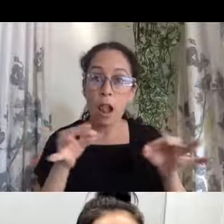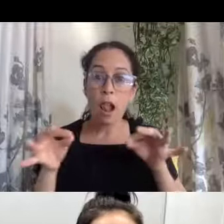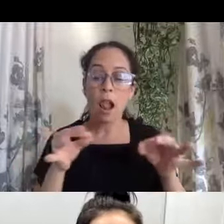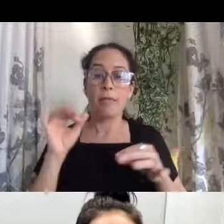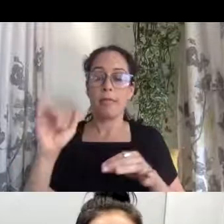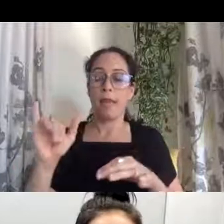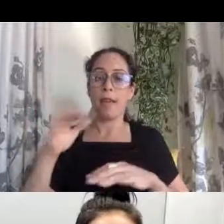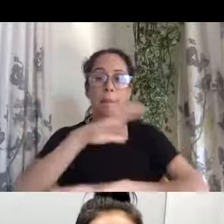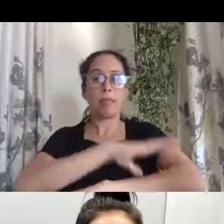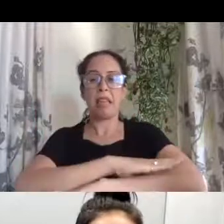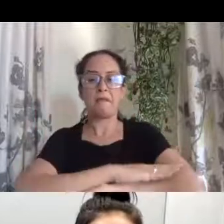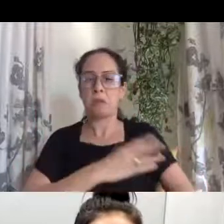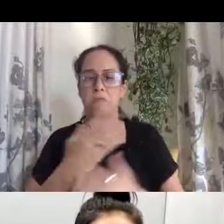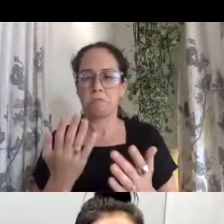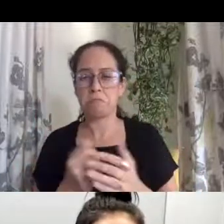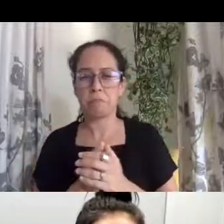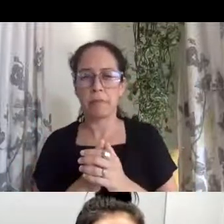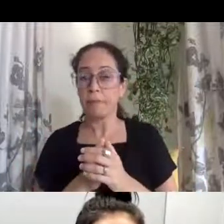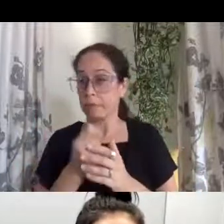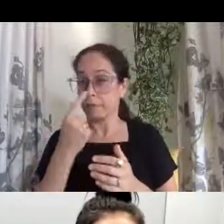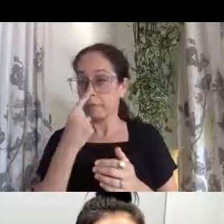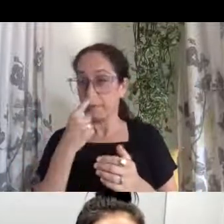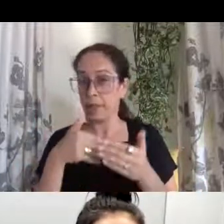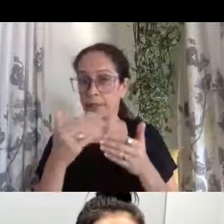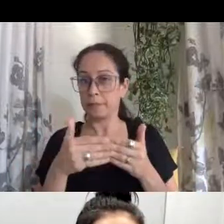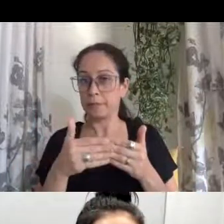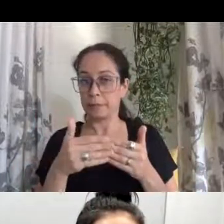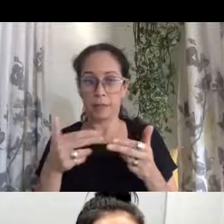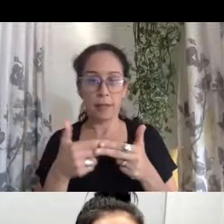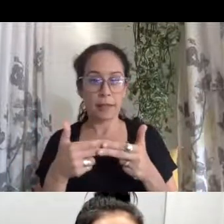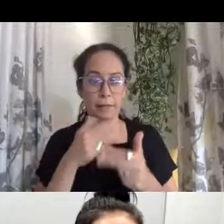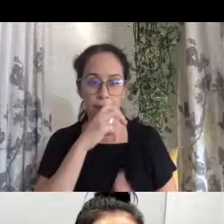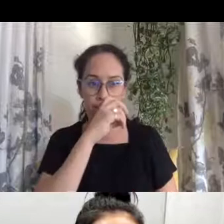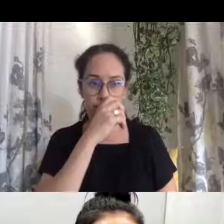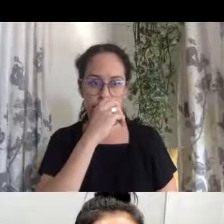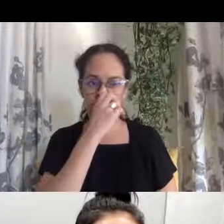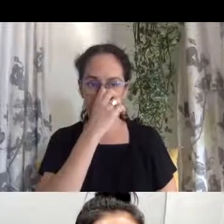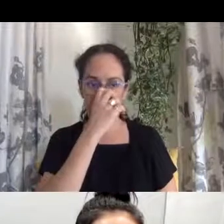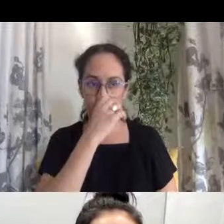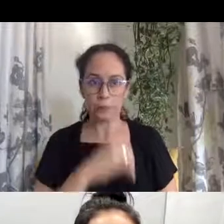on this. If you want to go ahead and move on to the next slide.